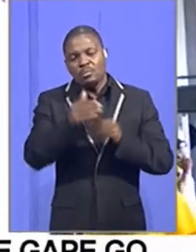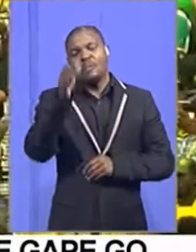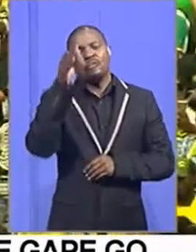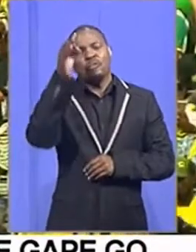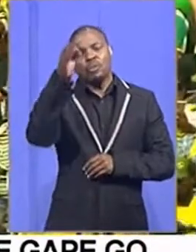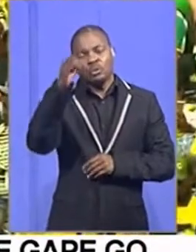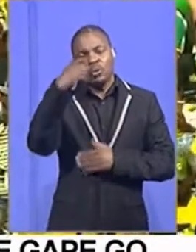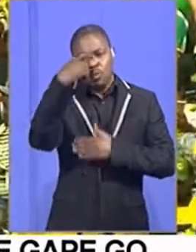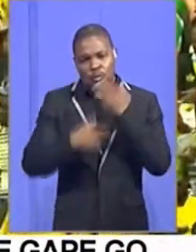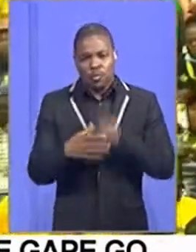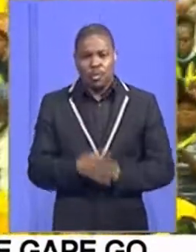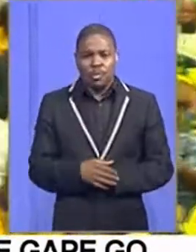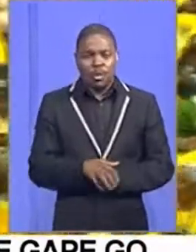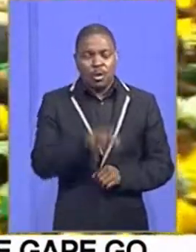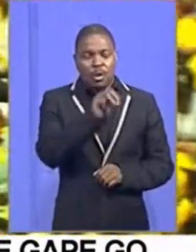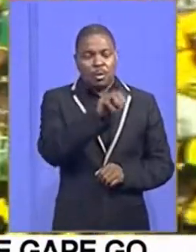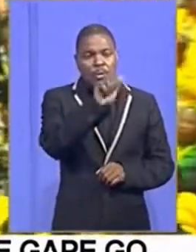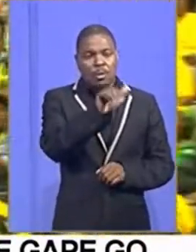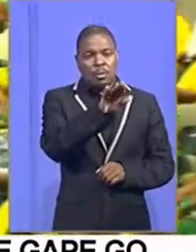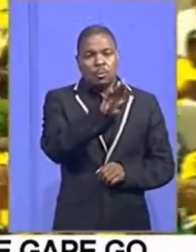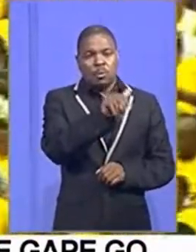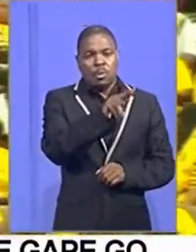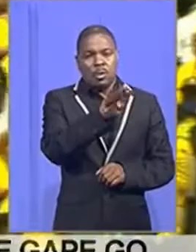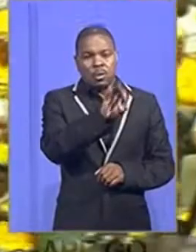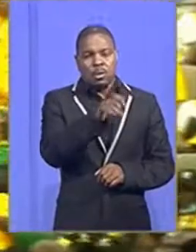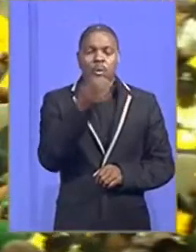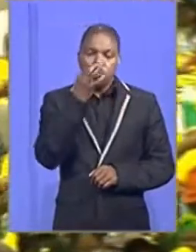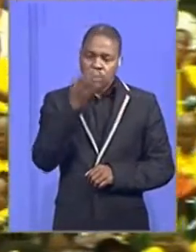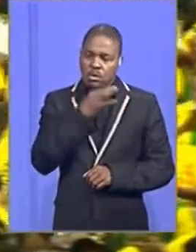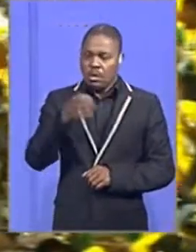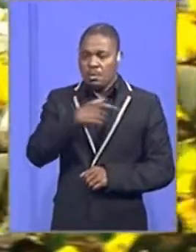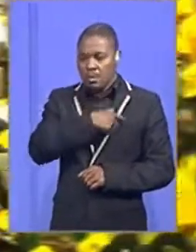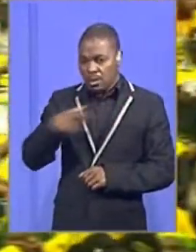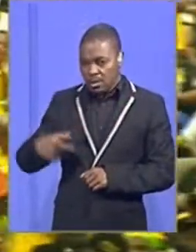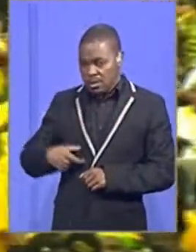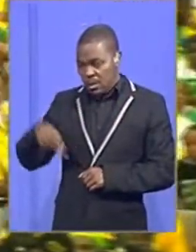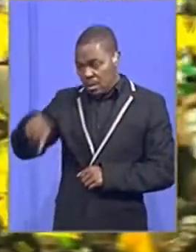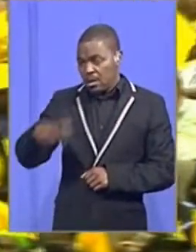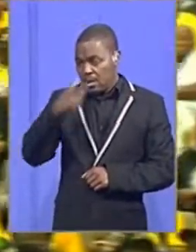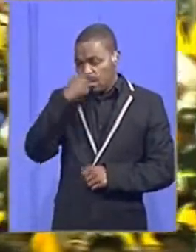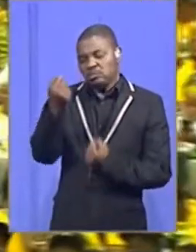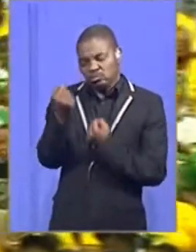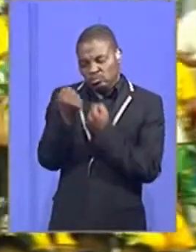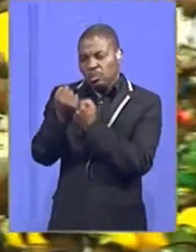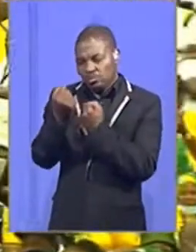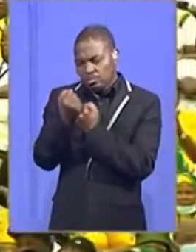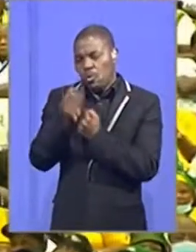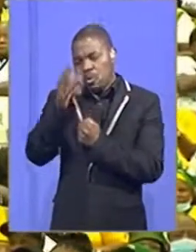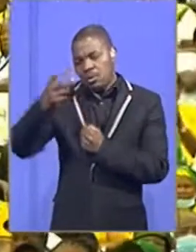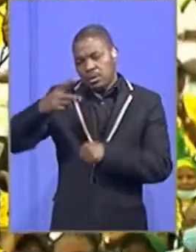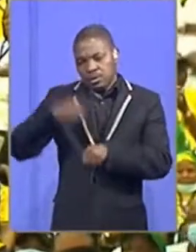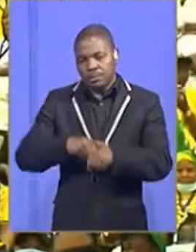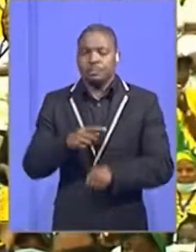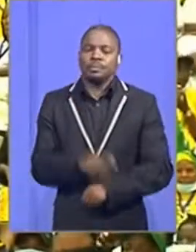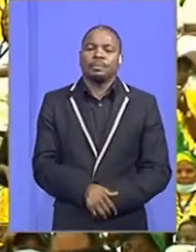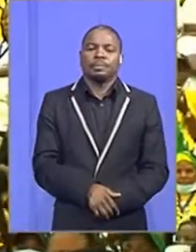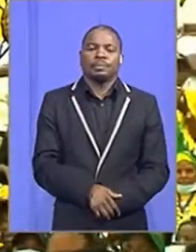conferences. Mabuyane o netefaditse ke monokeng ya gagwe go presidente ya mokgatlho Cyril Ramaphosa mo pakeng ya gagwe ya bobedi.